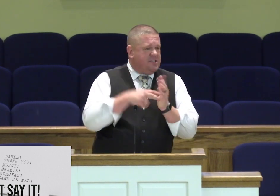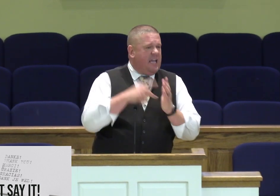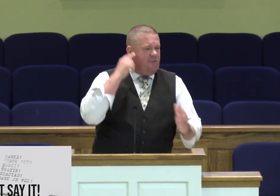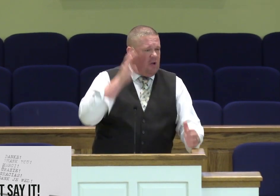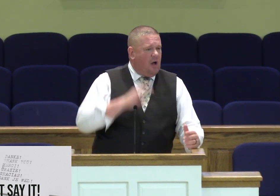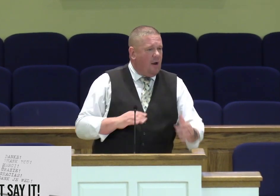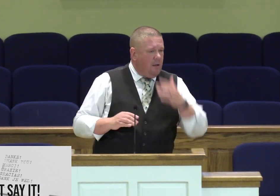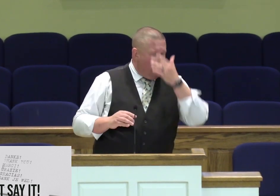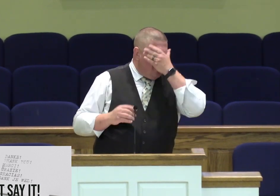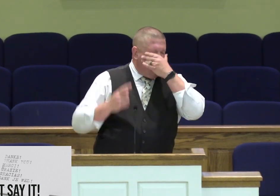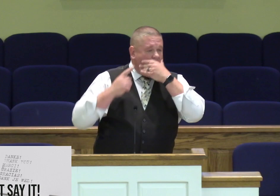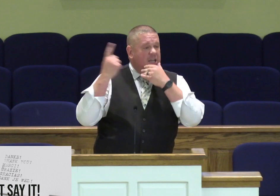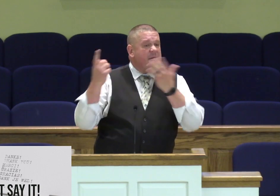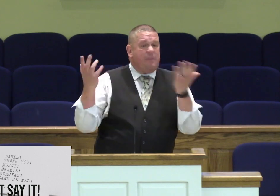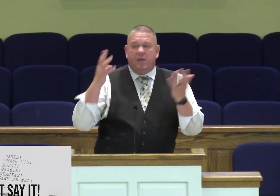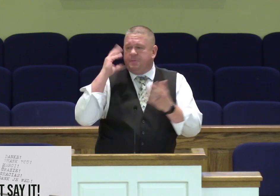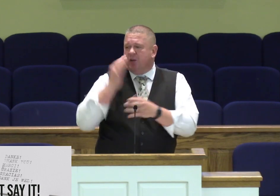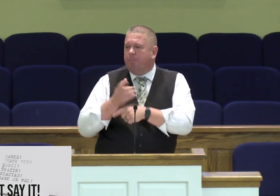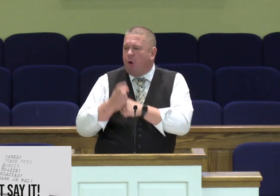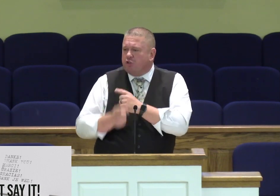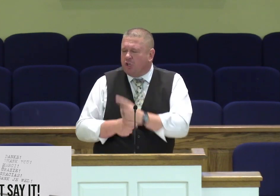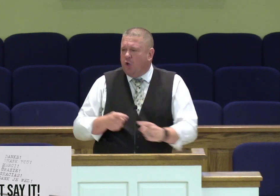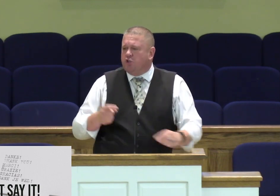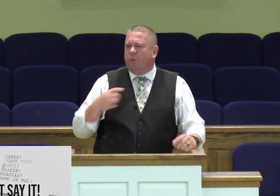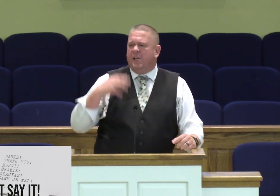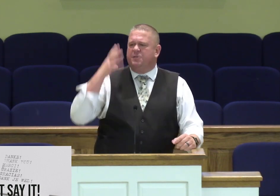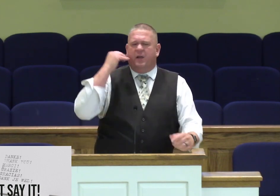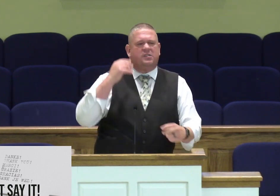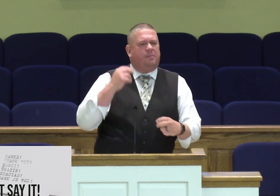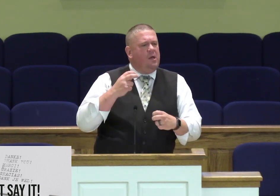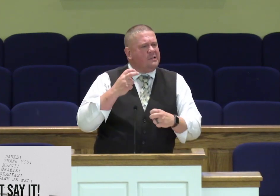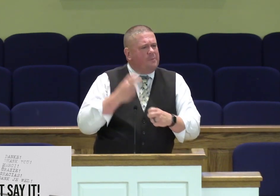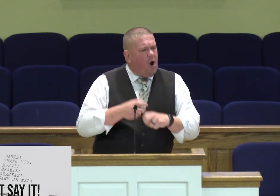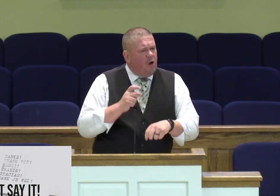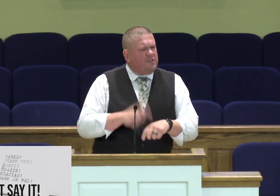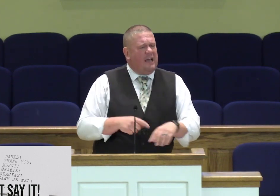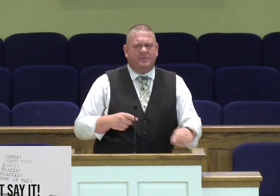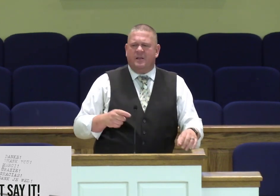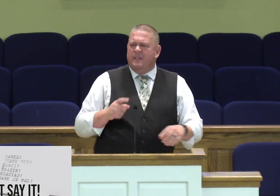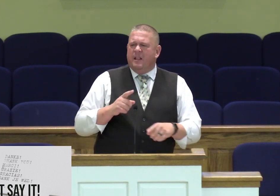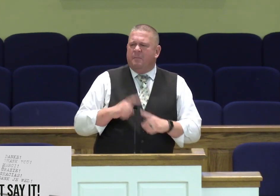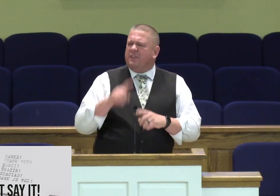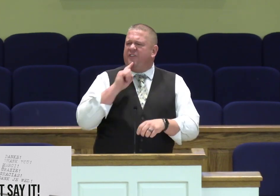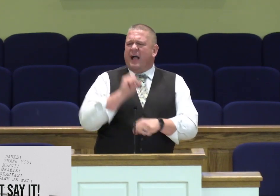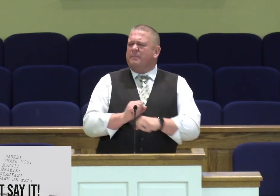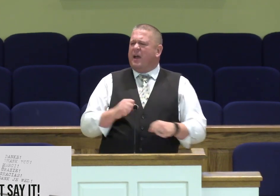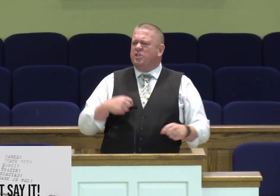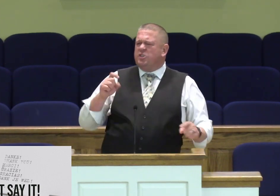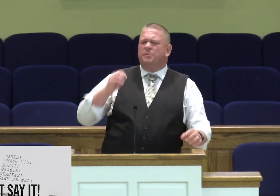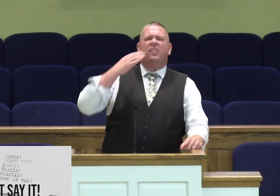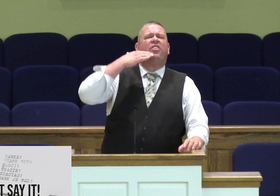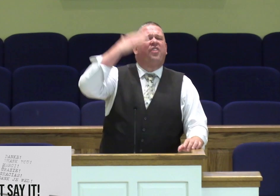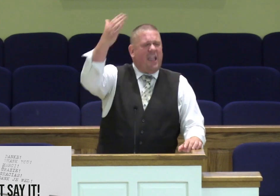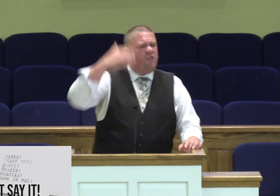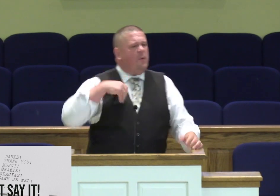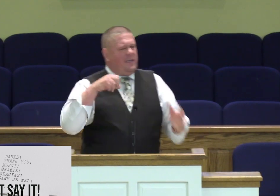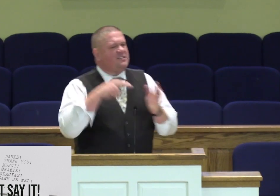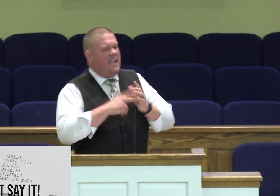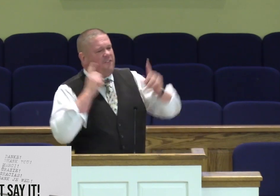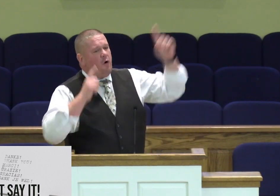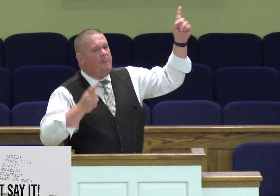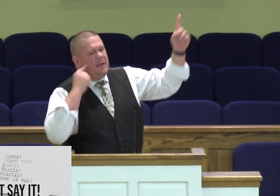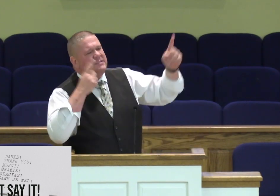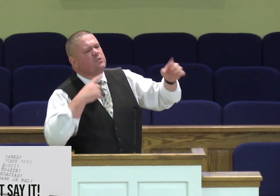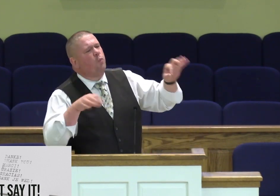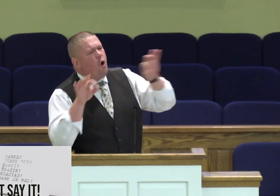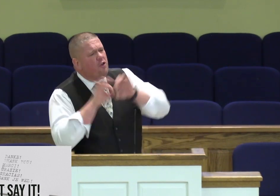we've had to stand for God. Because maybe we experienced some persecution or we experienced some hard times. But the fact of the matter is we should be thankful that we can stand